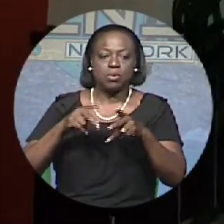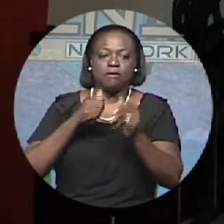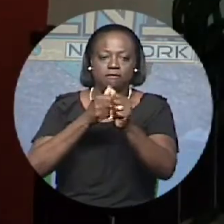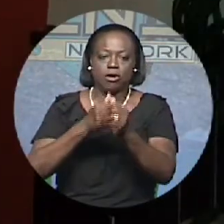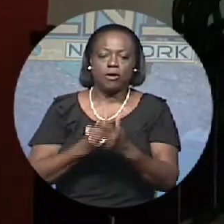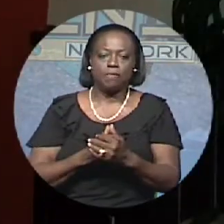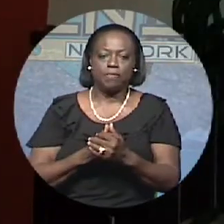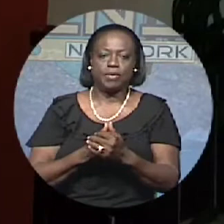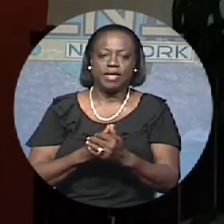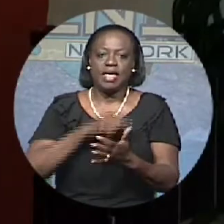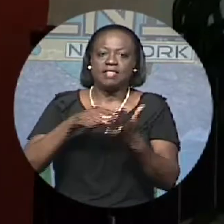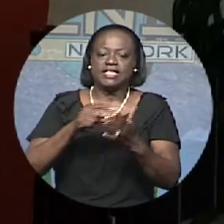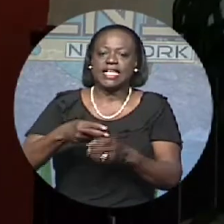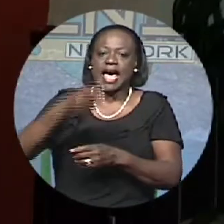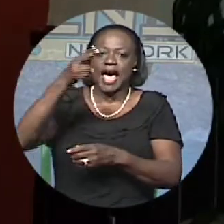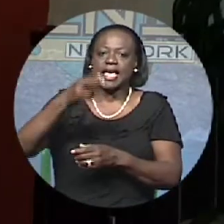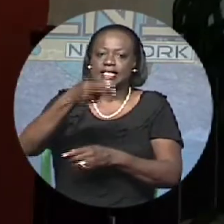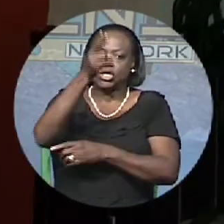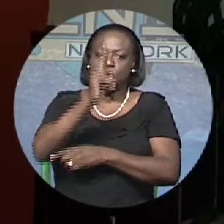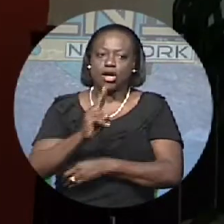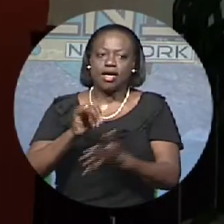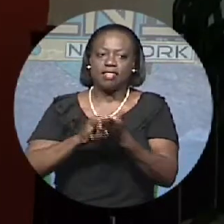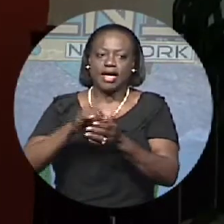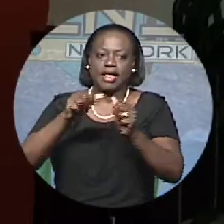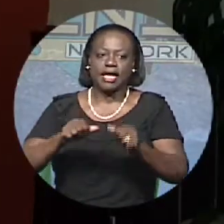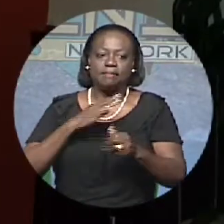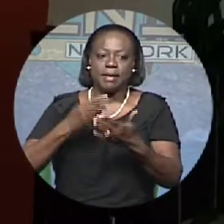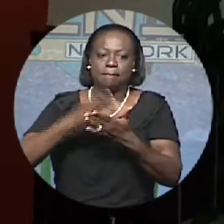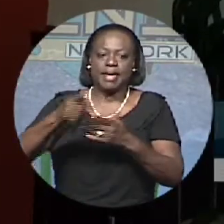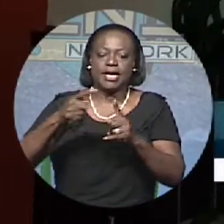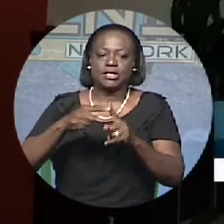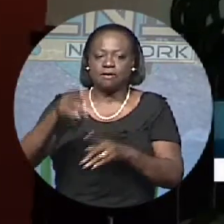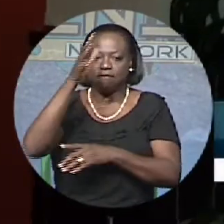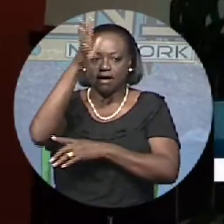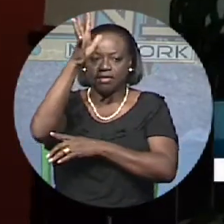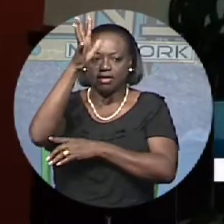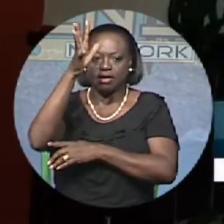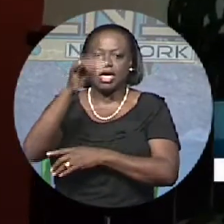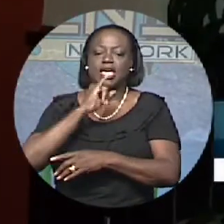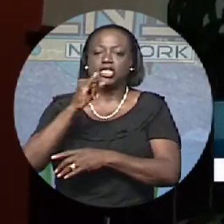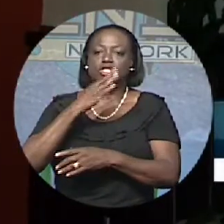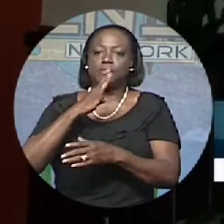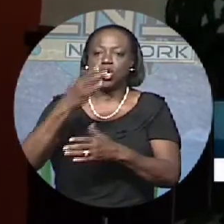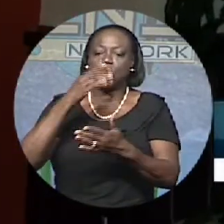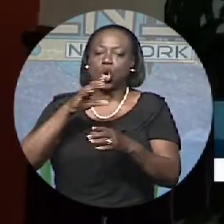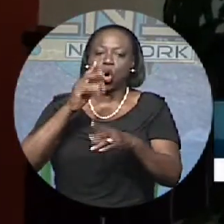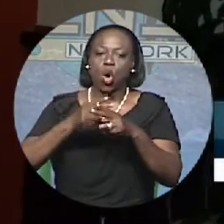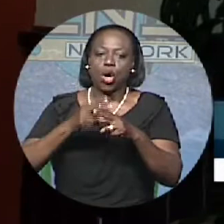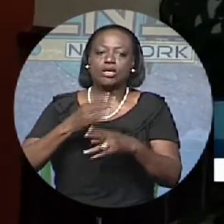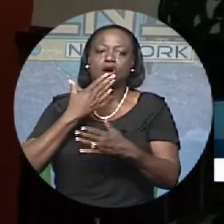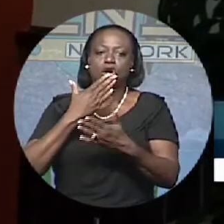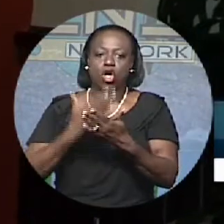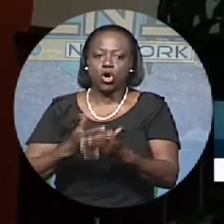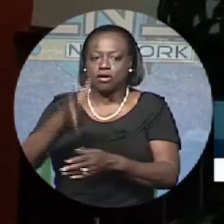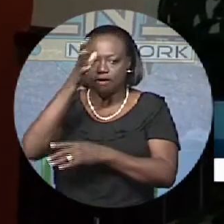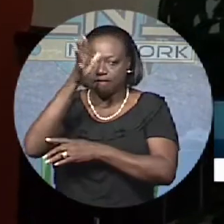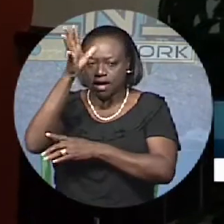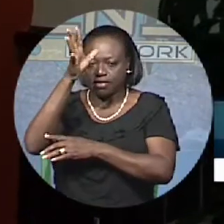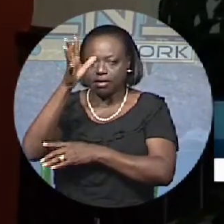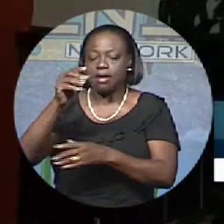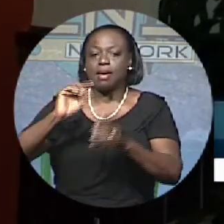highest honor that can ever be paid to a father is to be called a good father by his